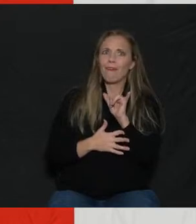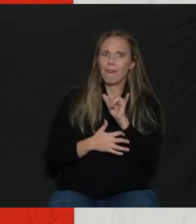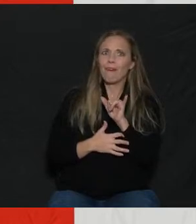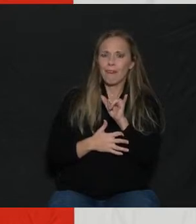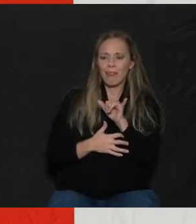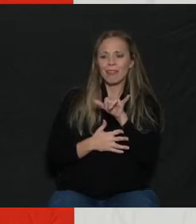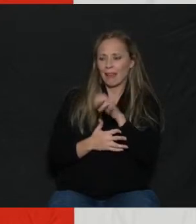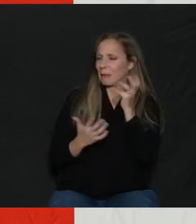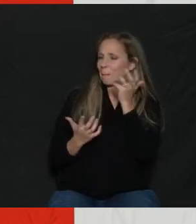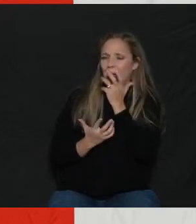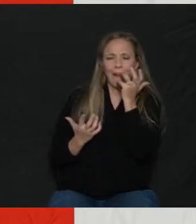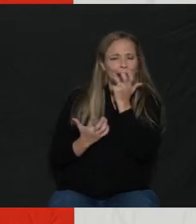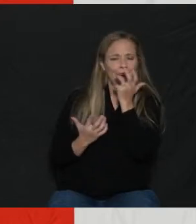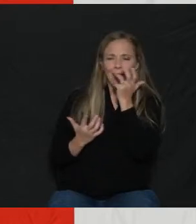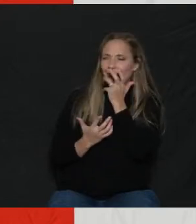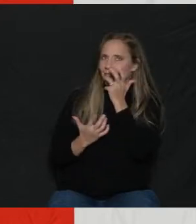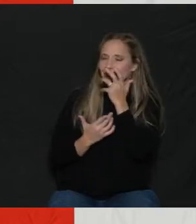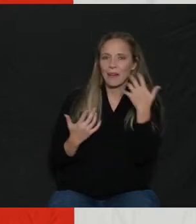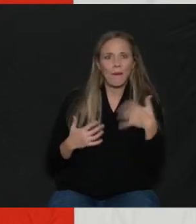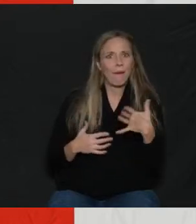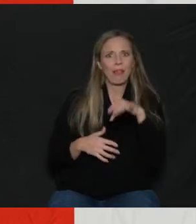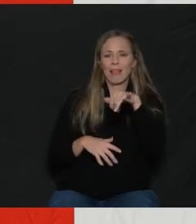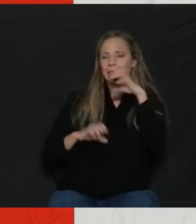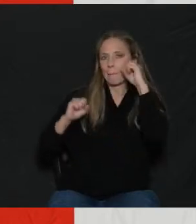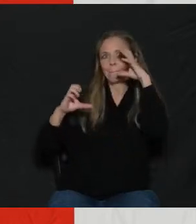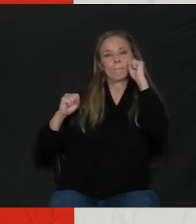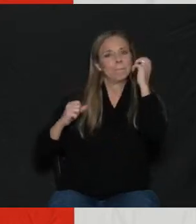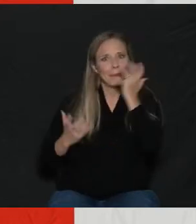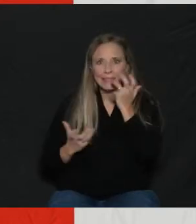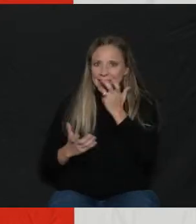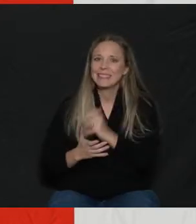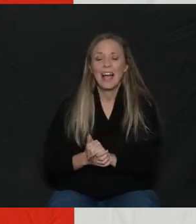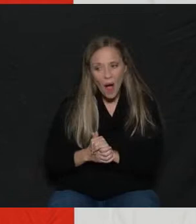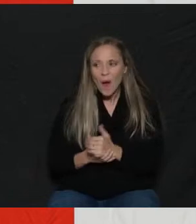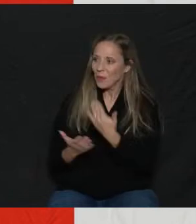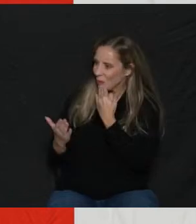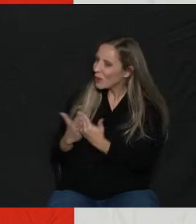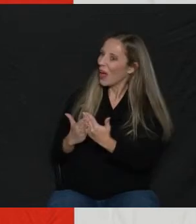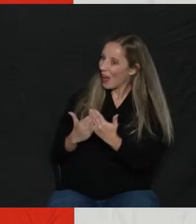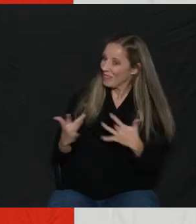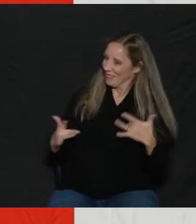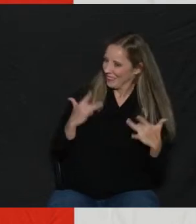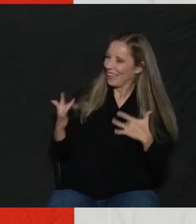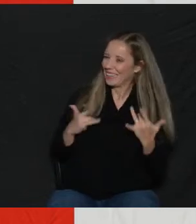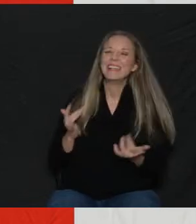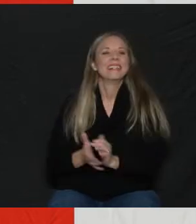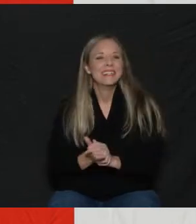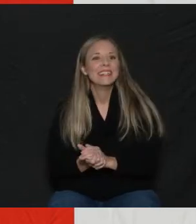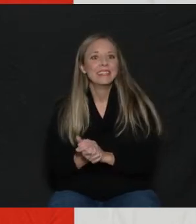That's amazing. That is absolutely amazing. Good. Excellent. Wow.